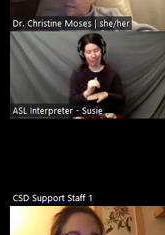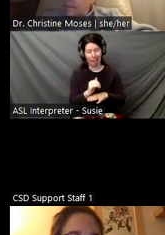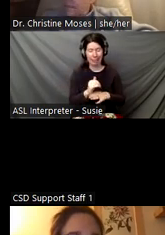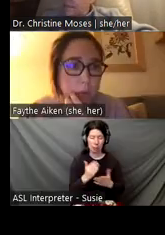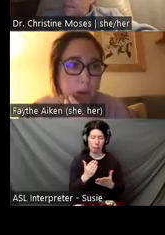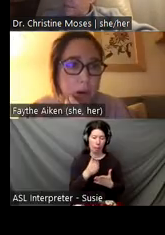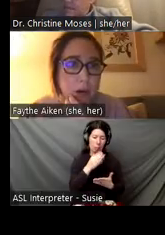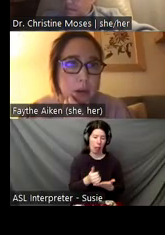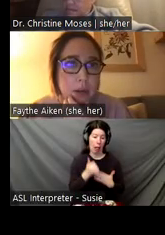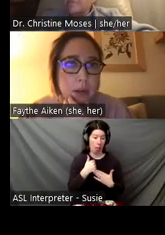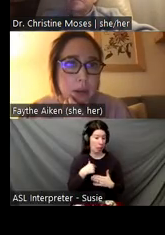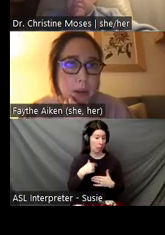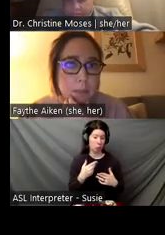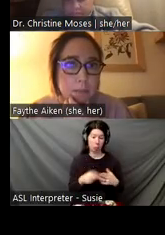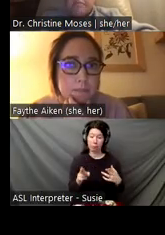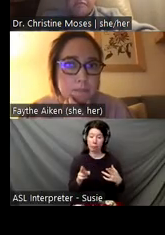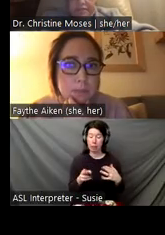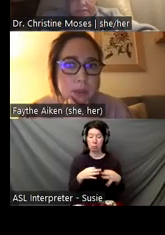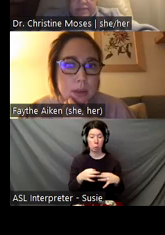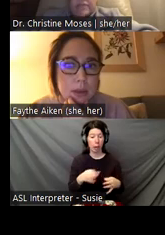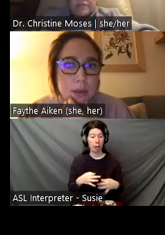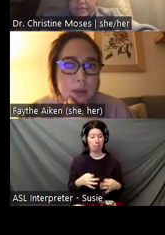give the overview of where we are